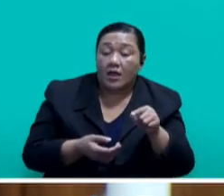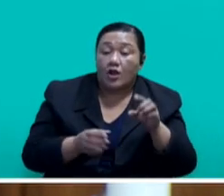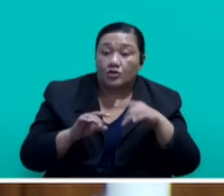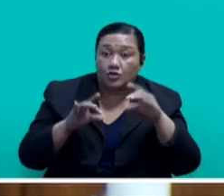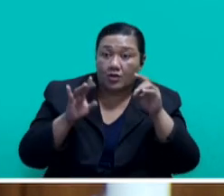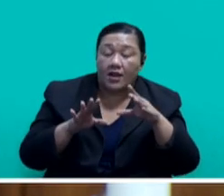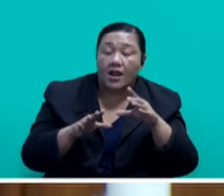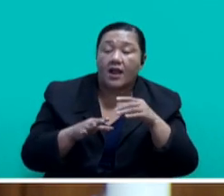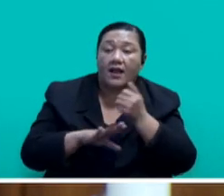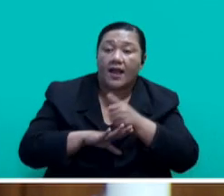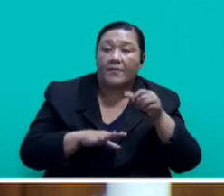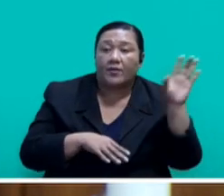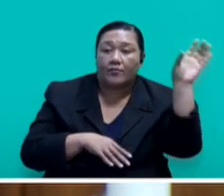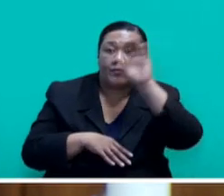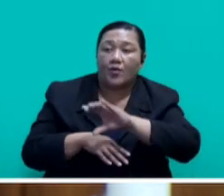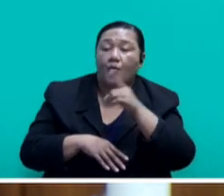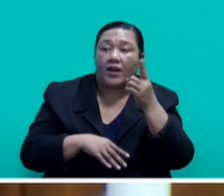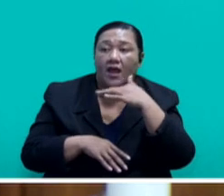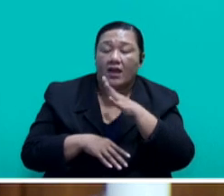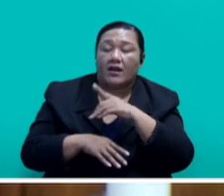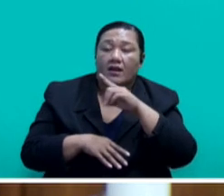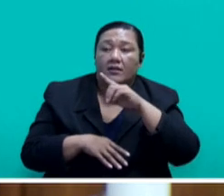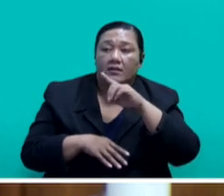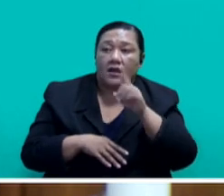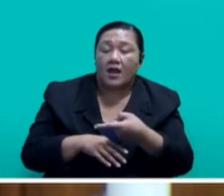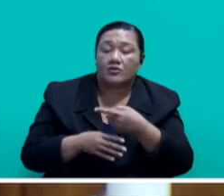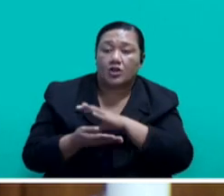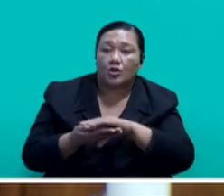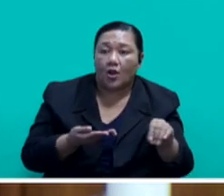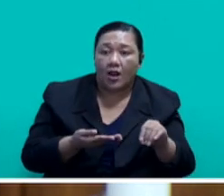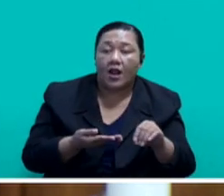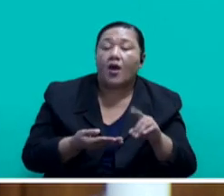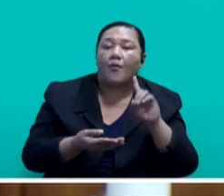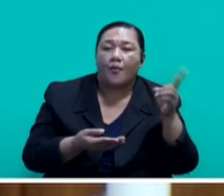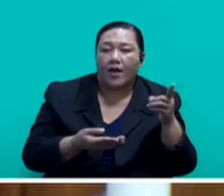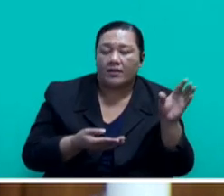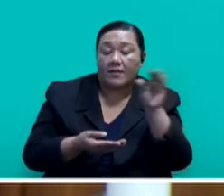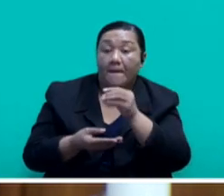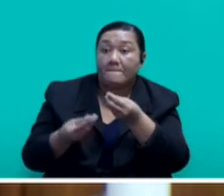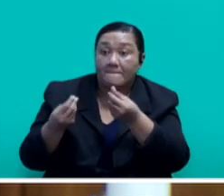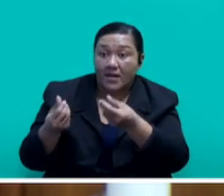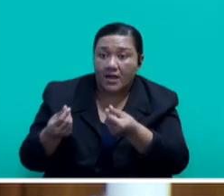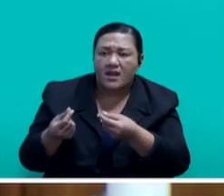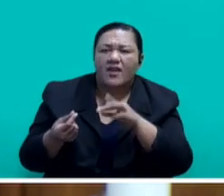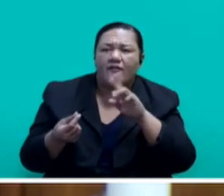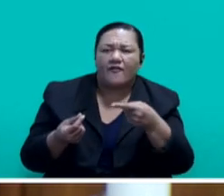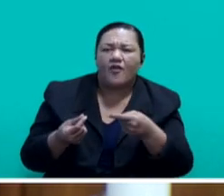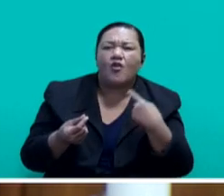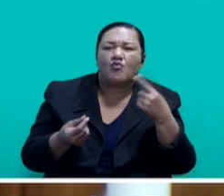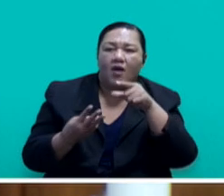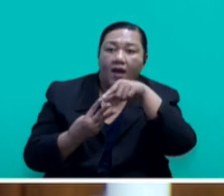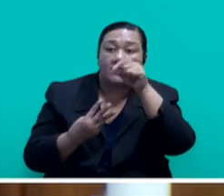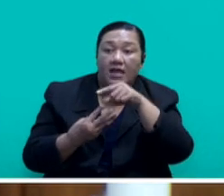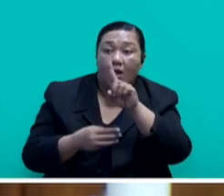allocated $100,000 in 2021 for us to appoint a liaison officer. Mr. Speaker,